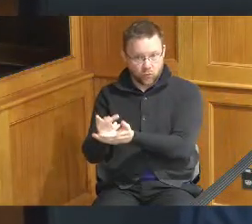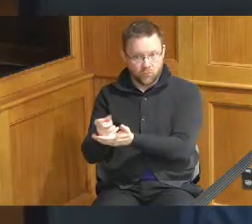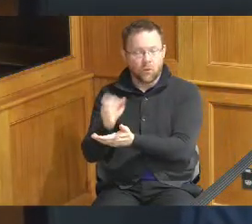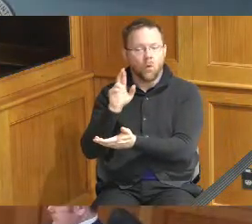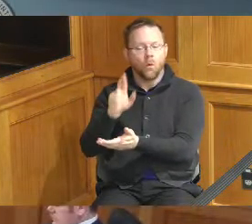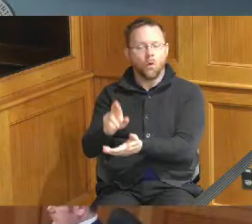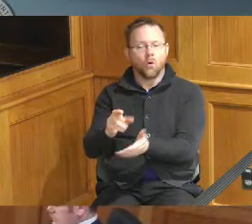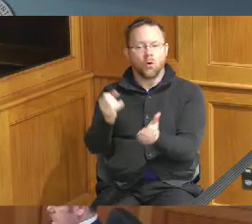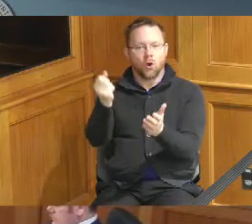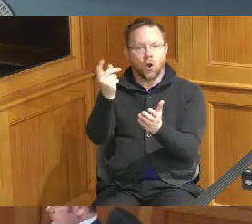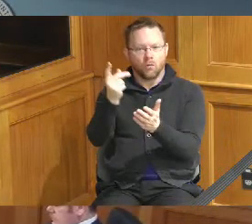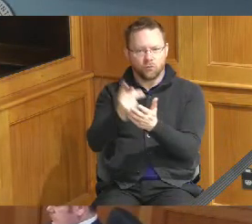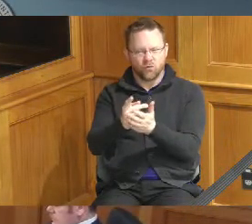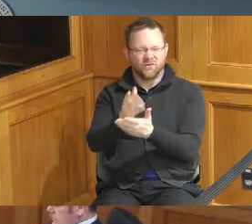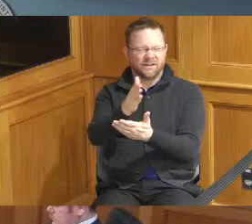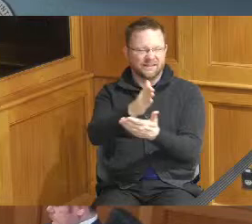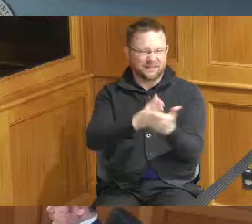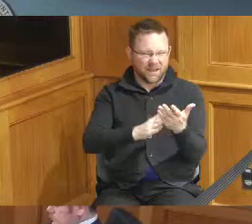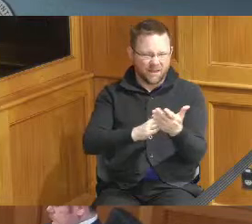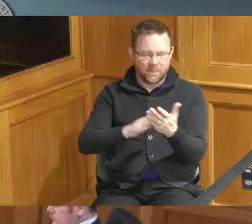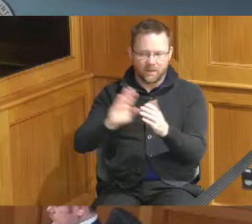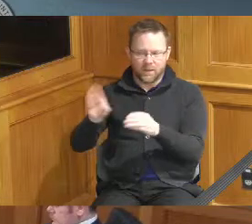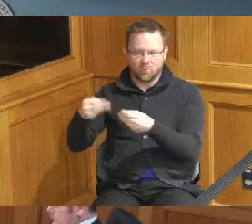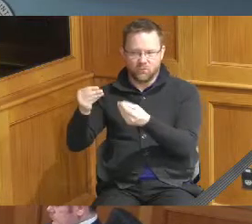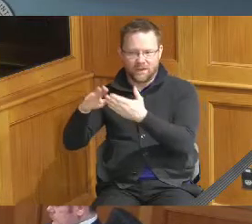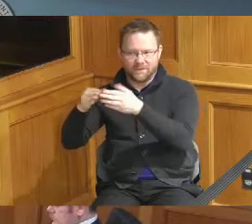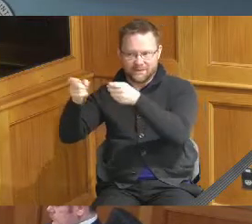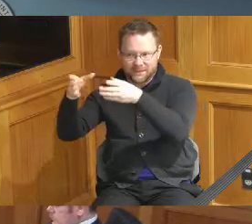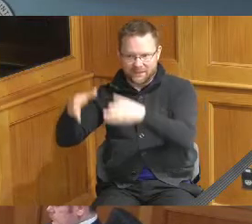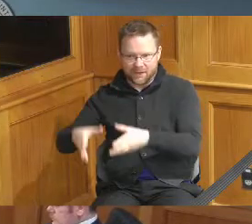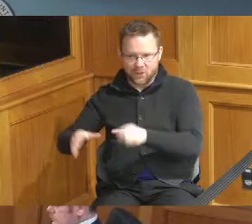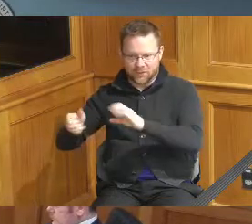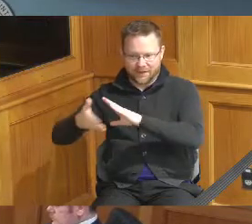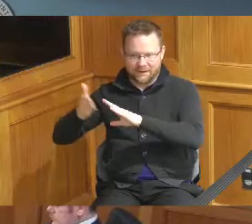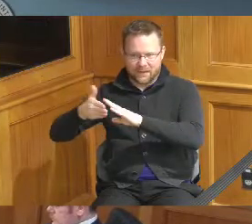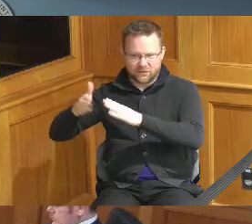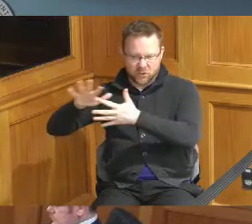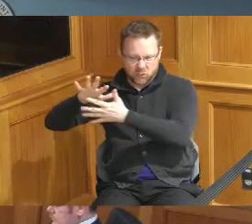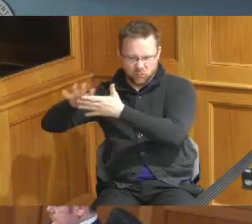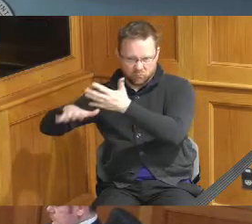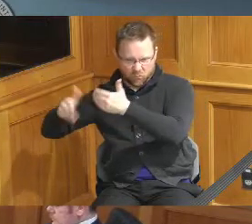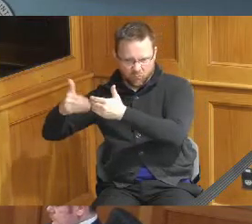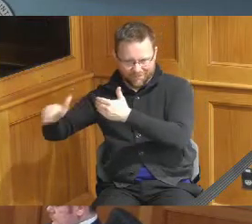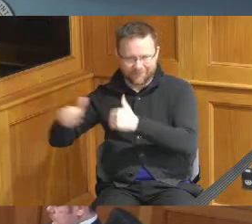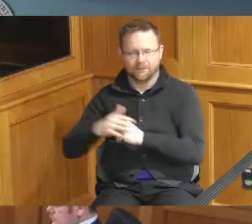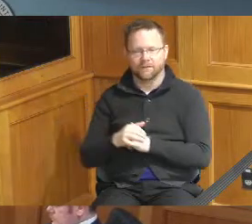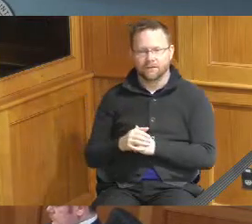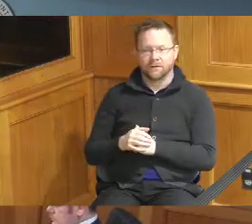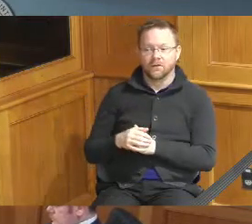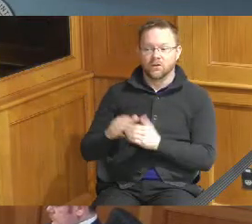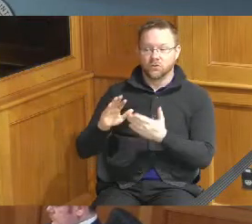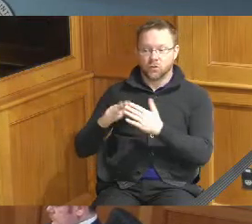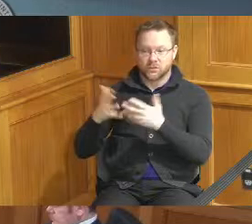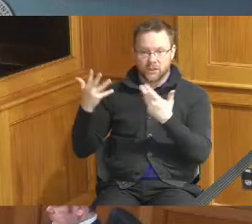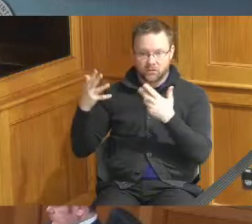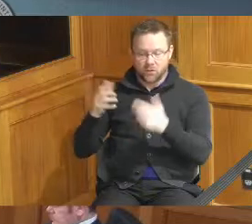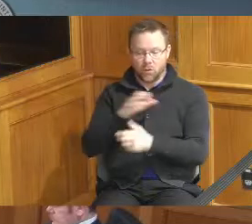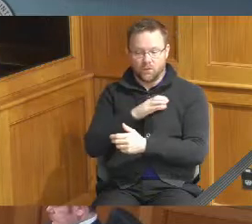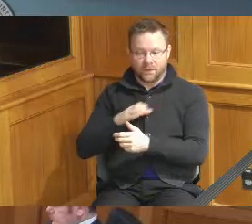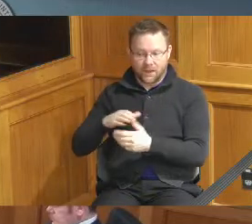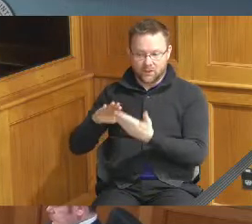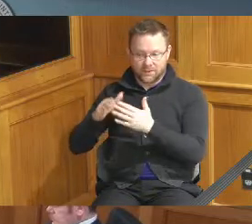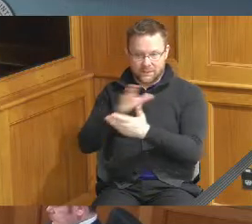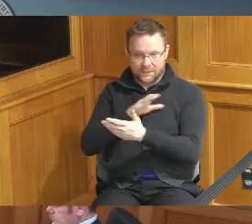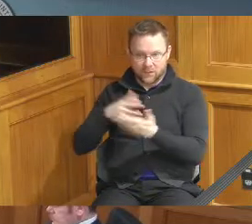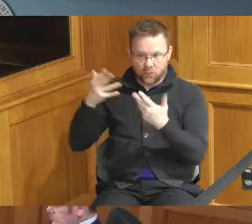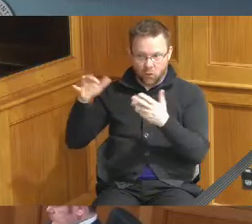they've approved a subset of them and provided the city manager with the authority to execute the remaining. So Okay. they've taken council has taken action,